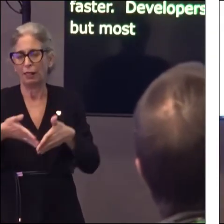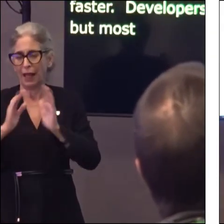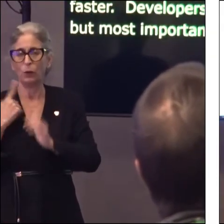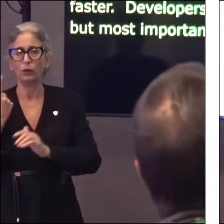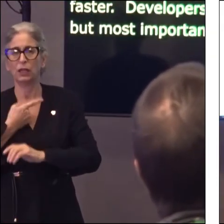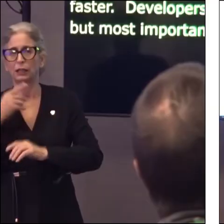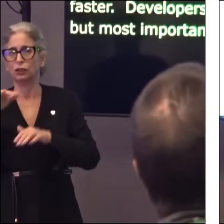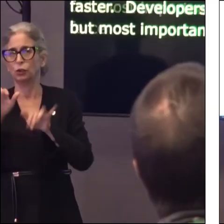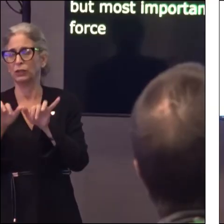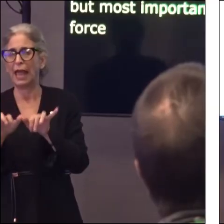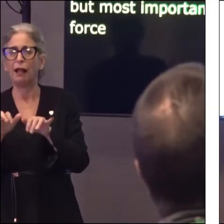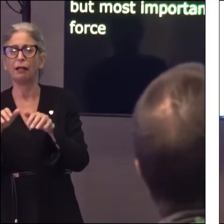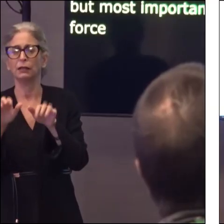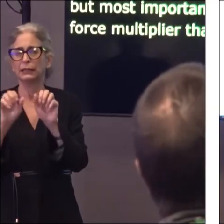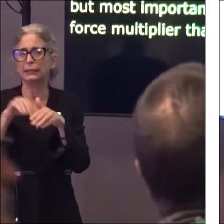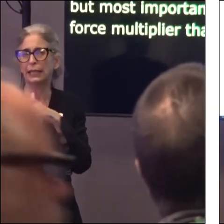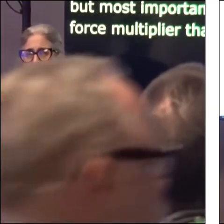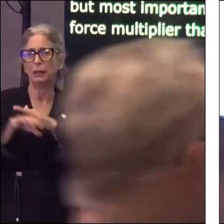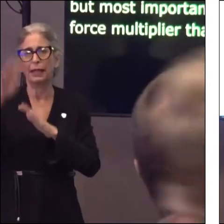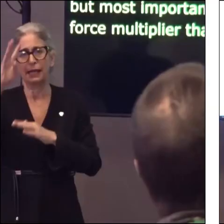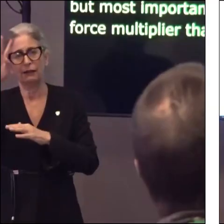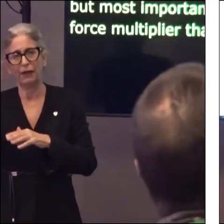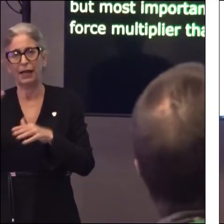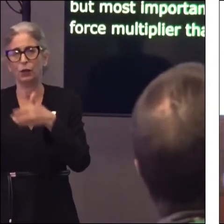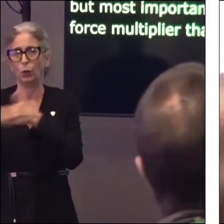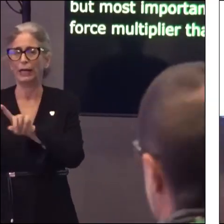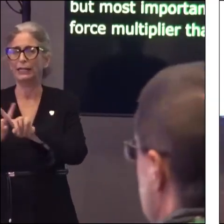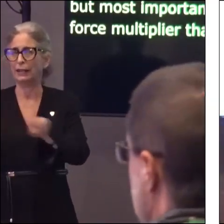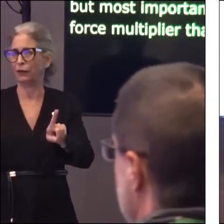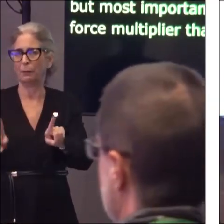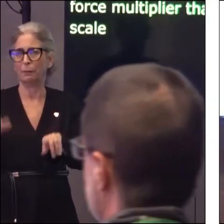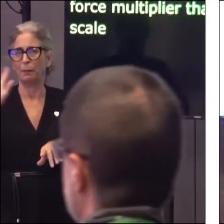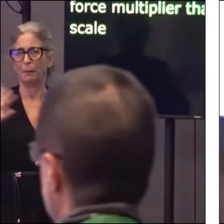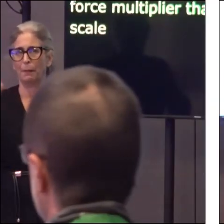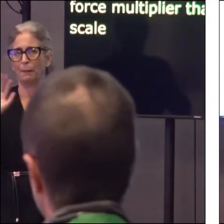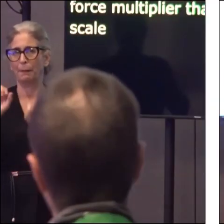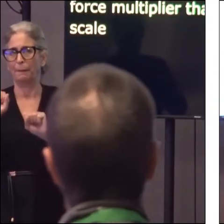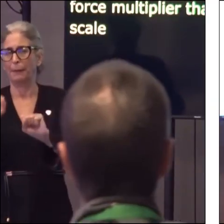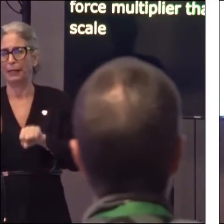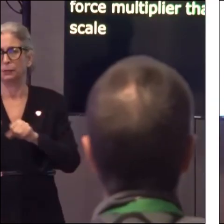to scale accessibility in a way that has never been possible before.